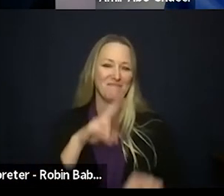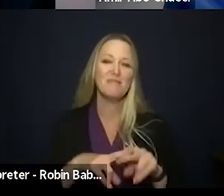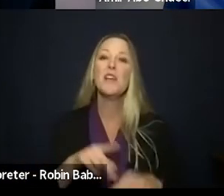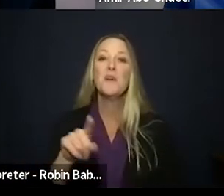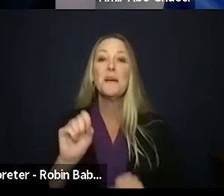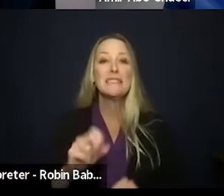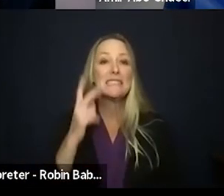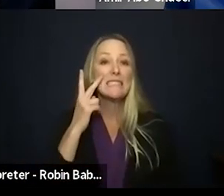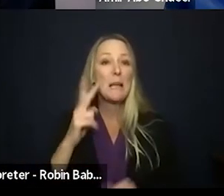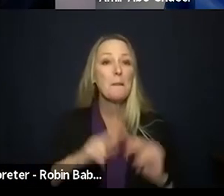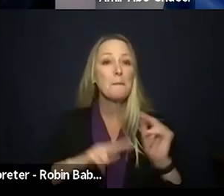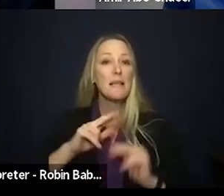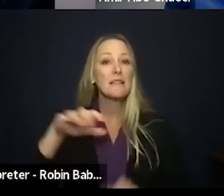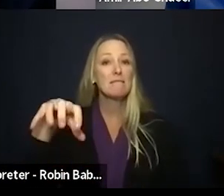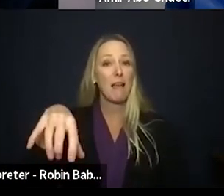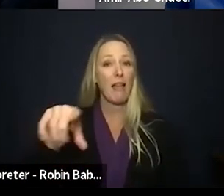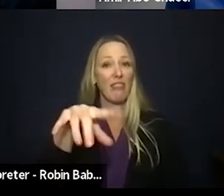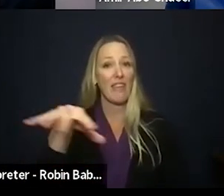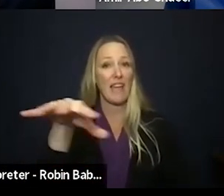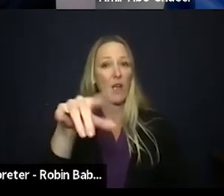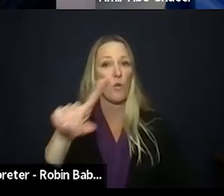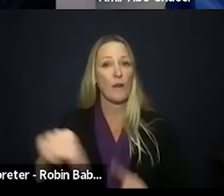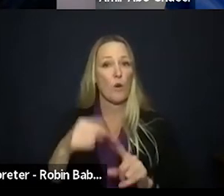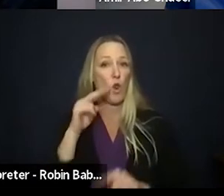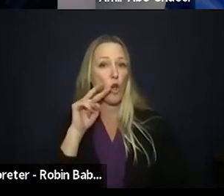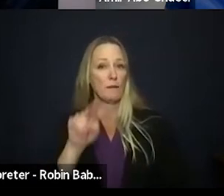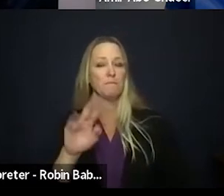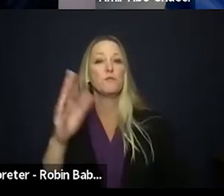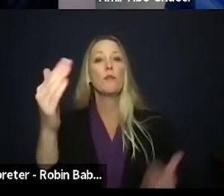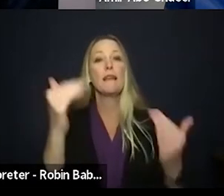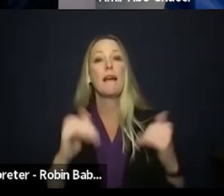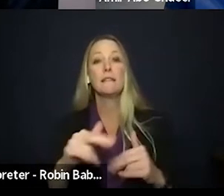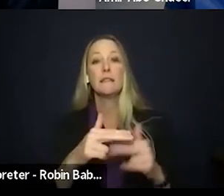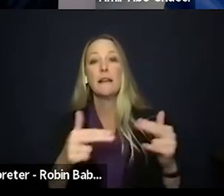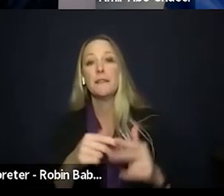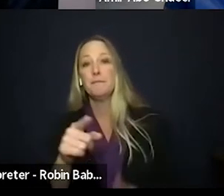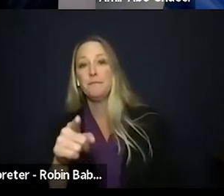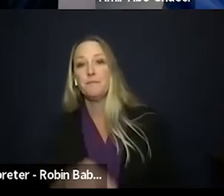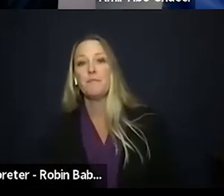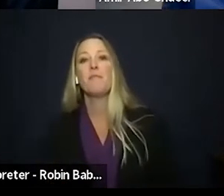effectively when you look at at that slide so go ahead to the next slide